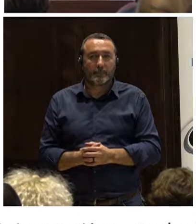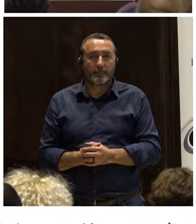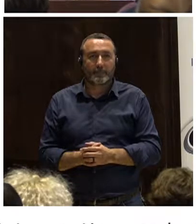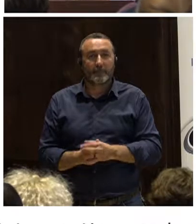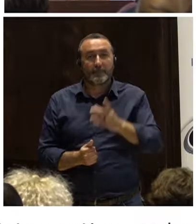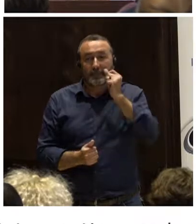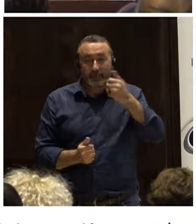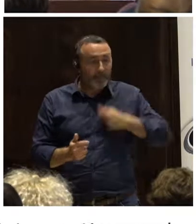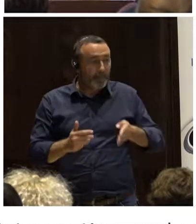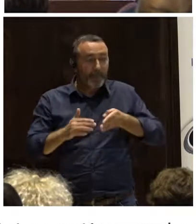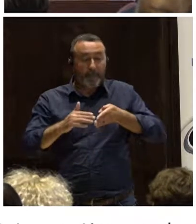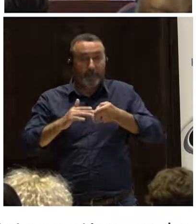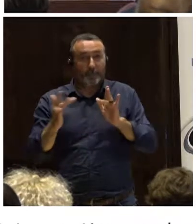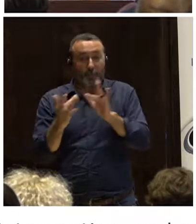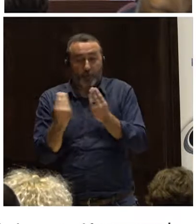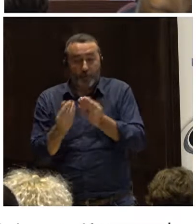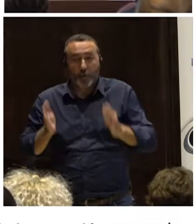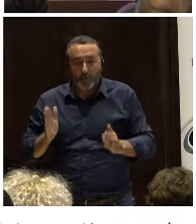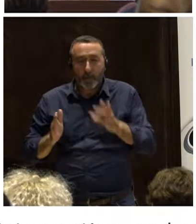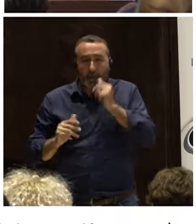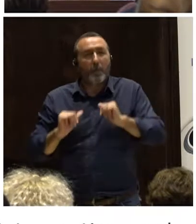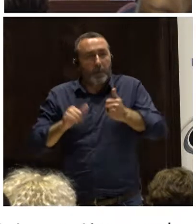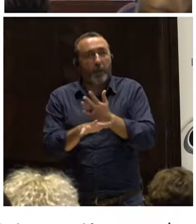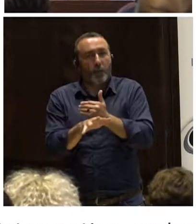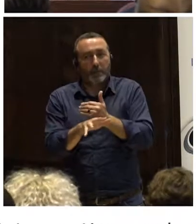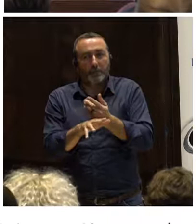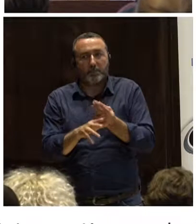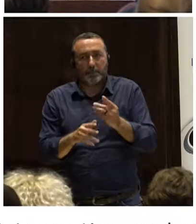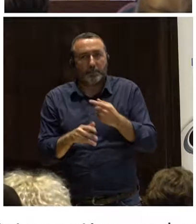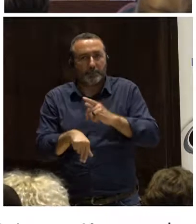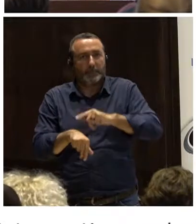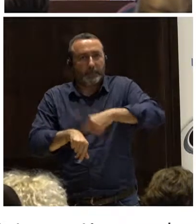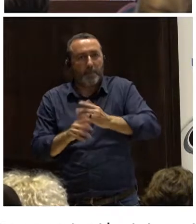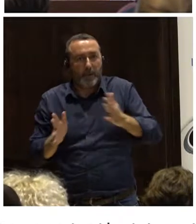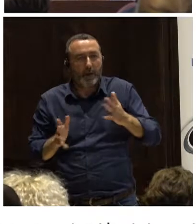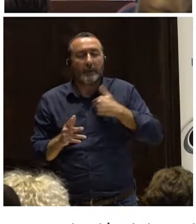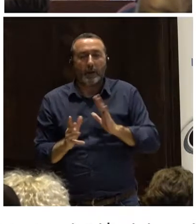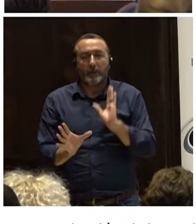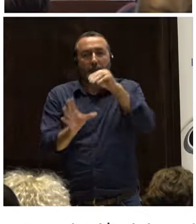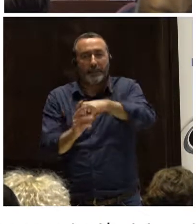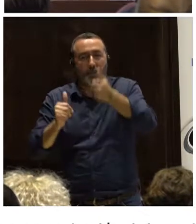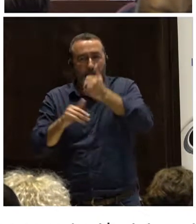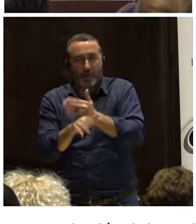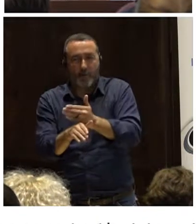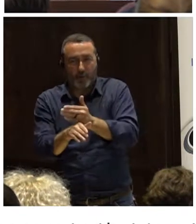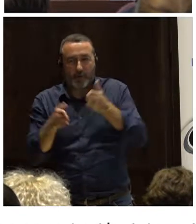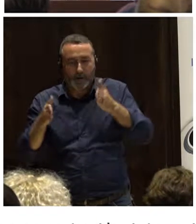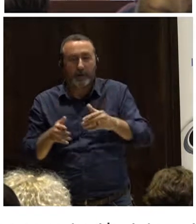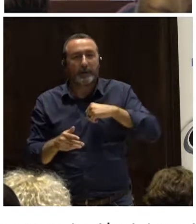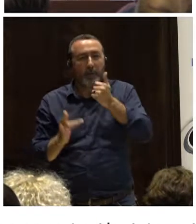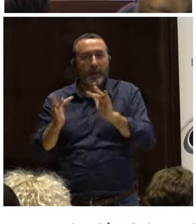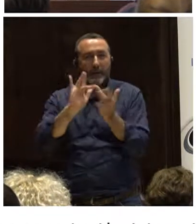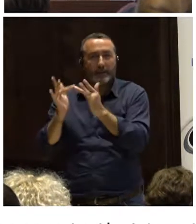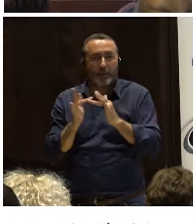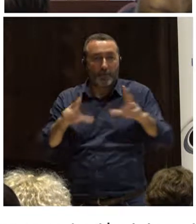like engage and determine what was going to happen, make more social interactions. And the